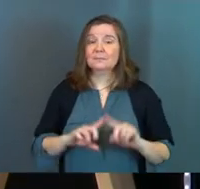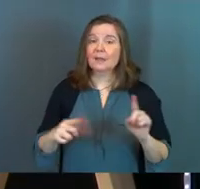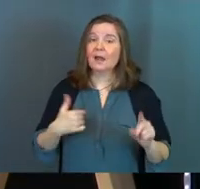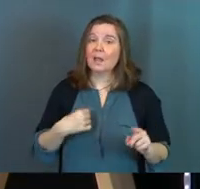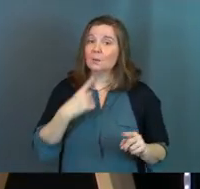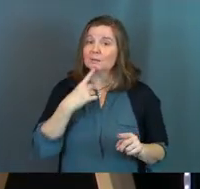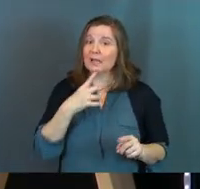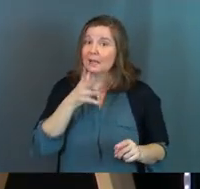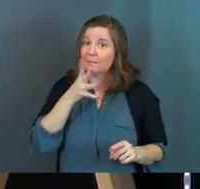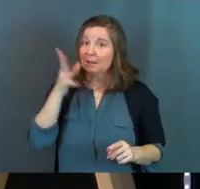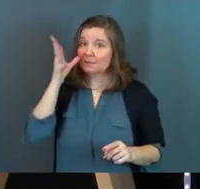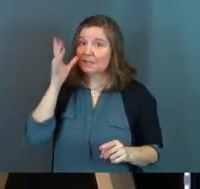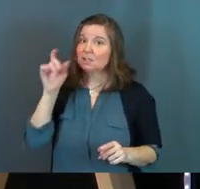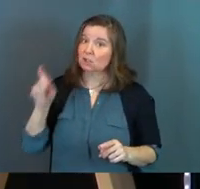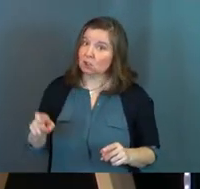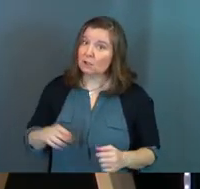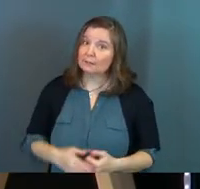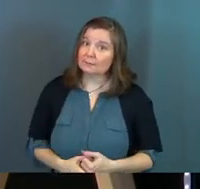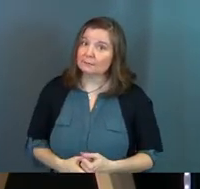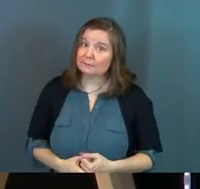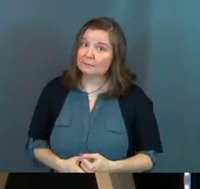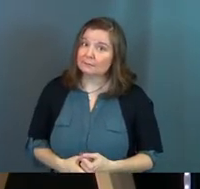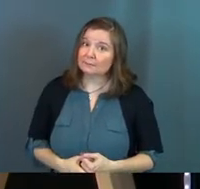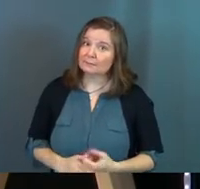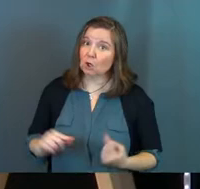But I would say, moms and dads, it should.